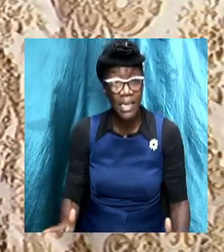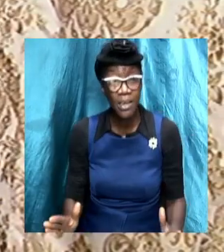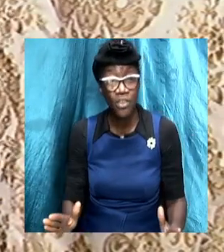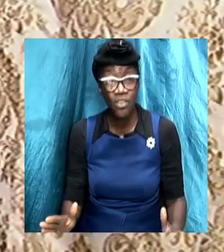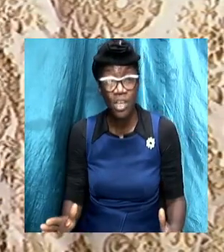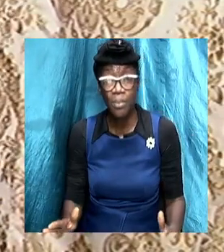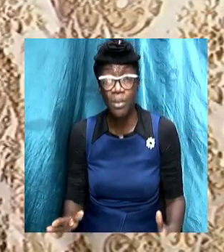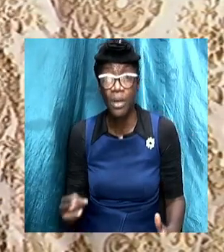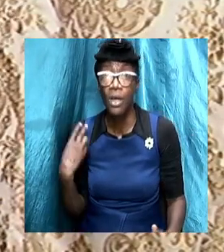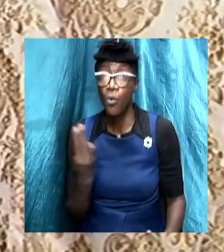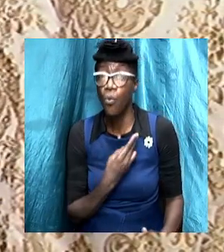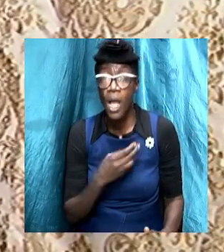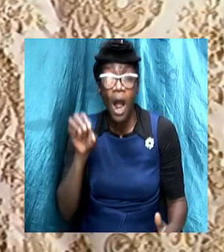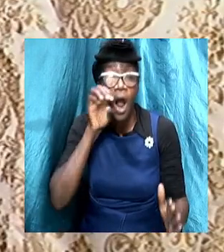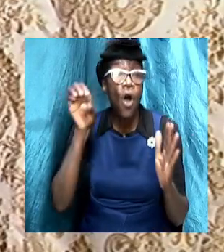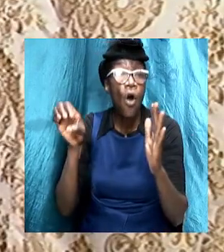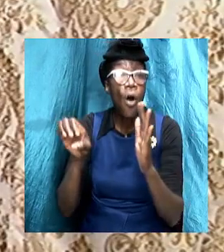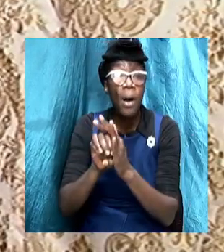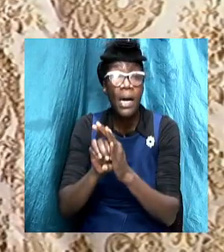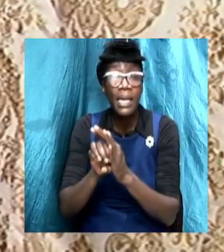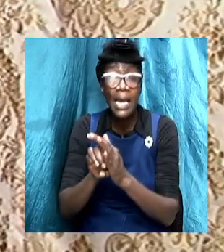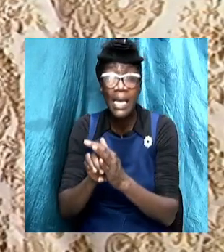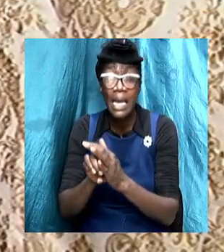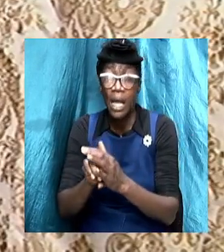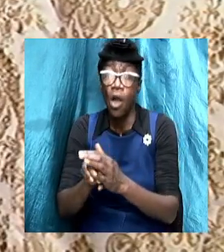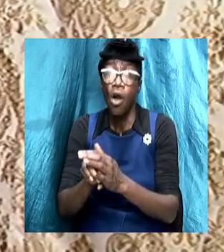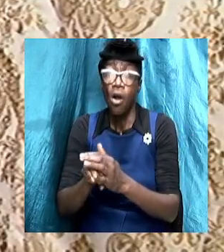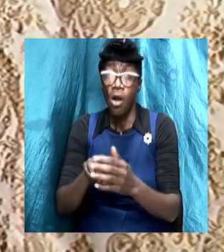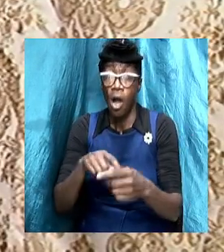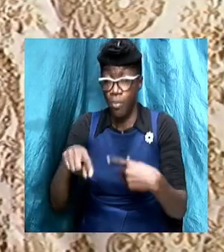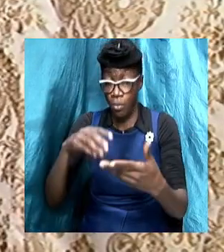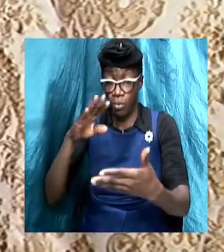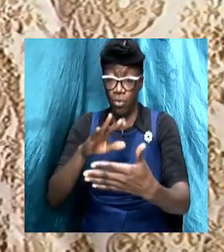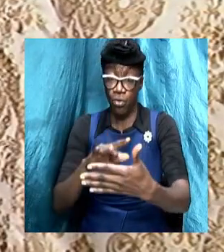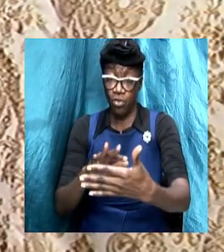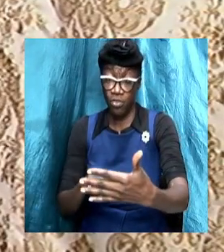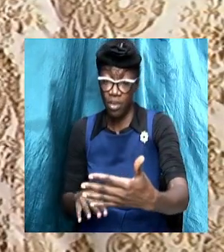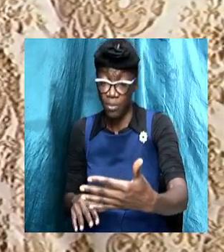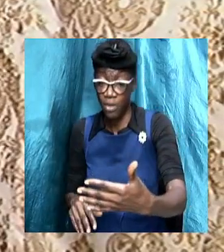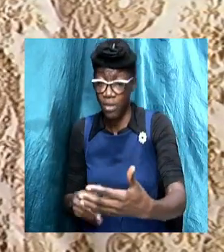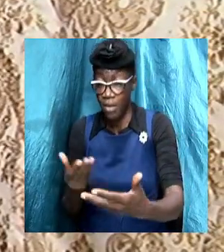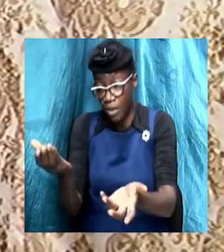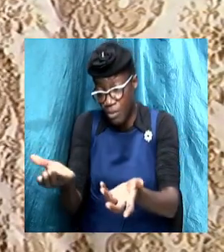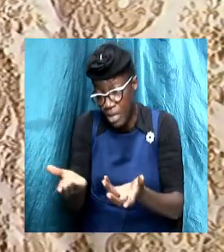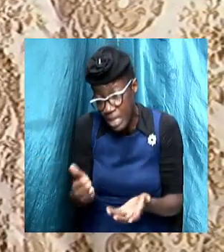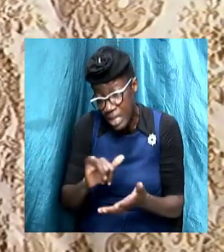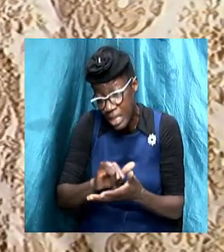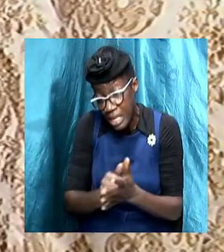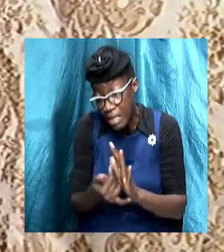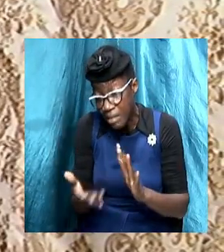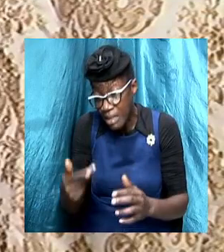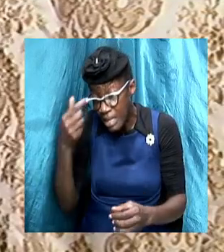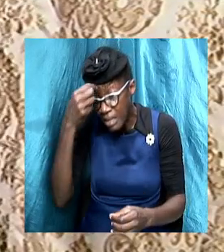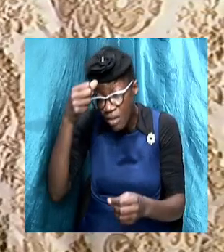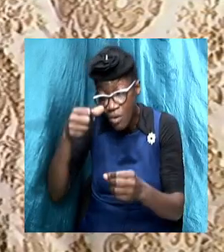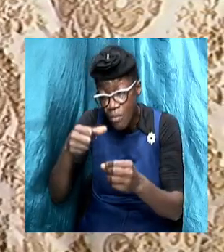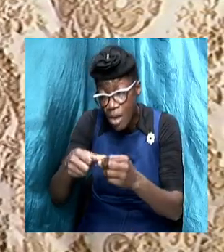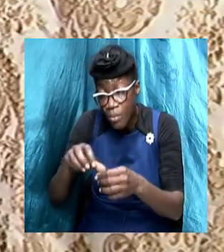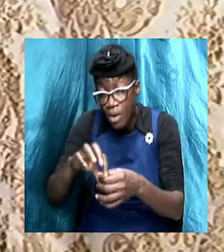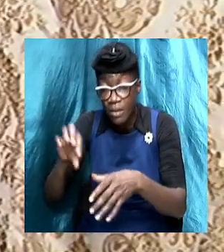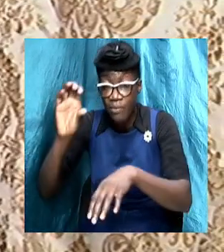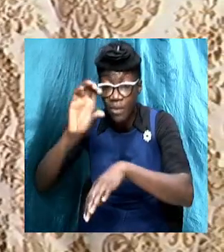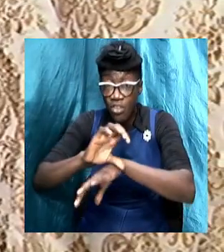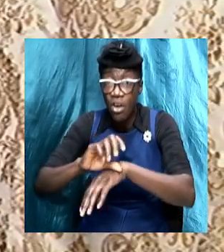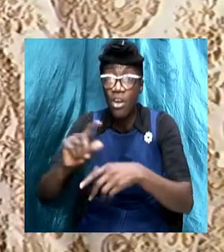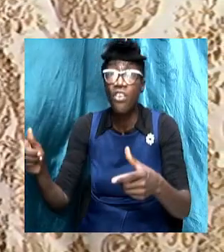So we are commanded, based on scripture, to bring these things into remembrance of the church. Amen. 1 Corinthians chapter